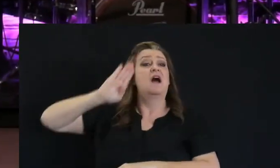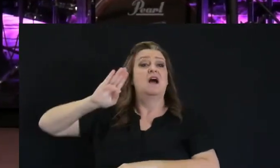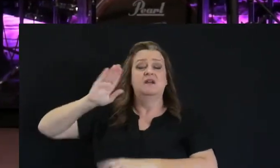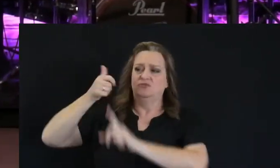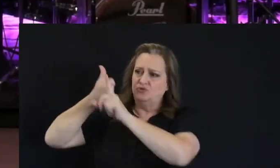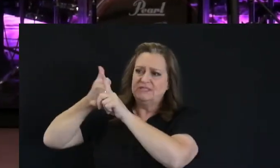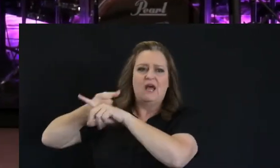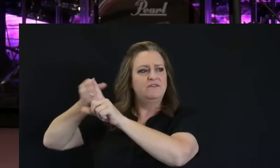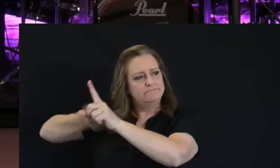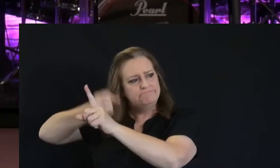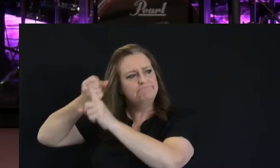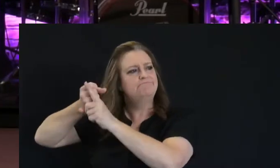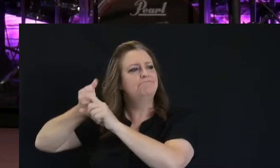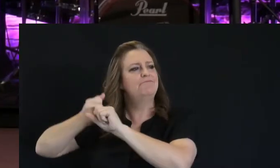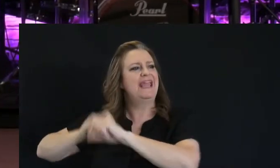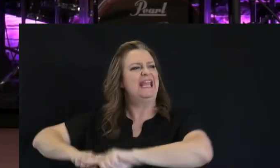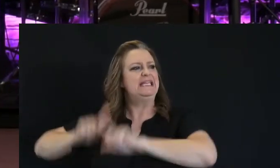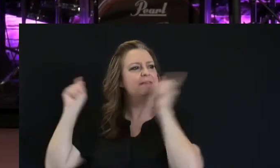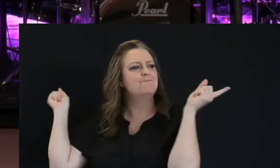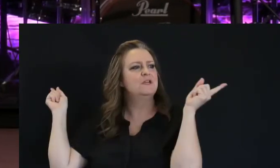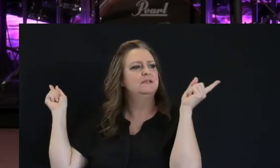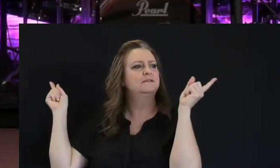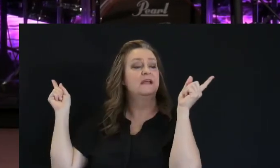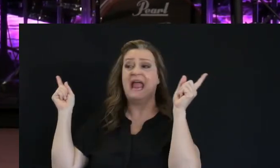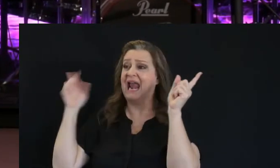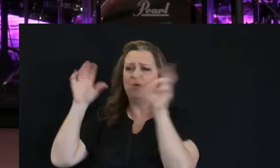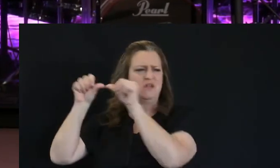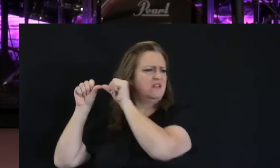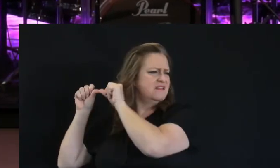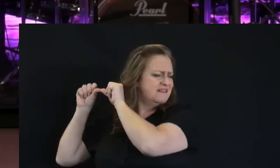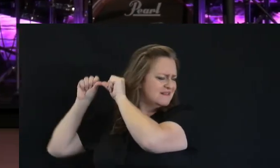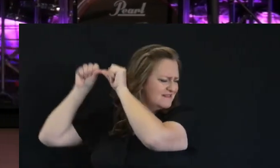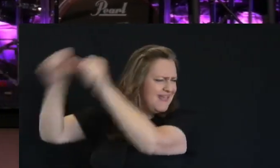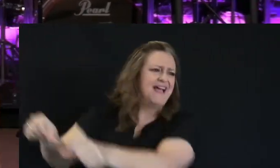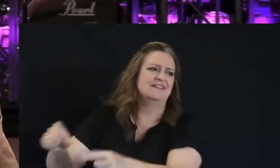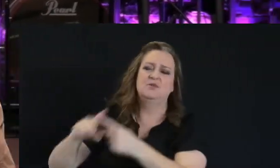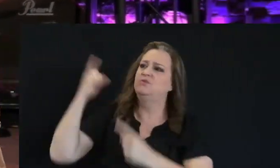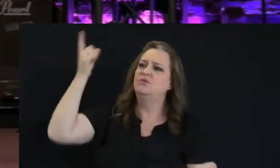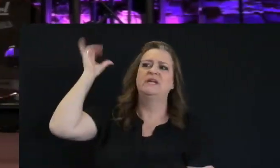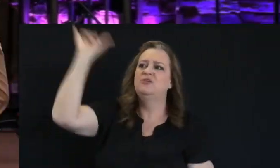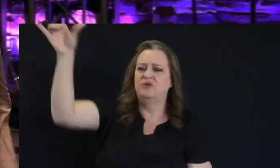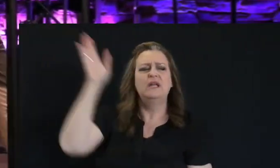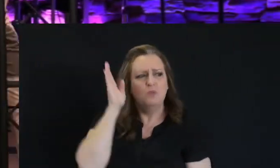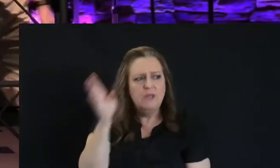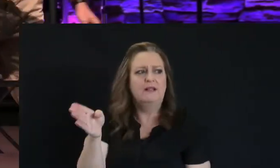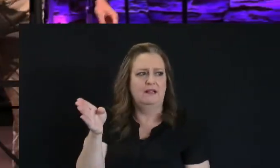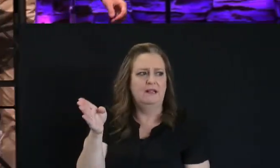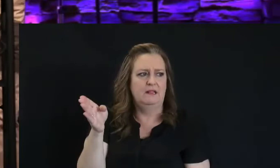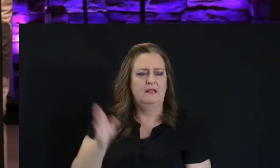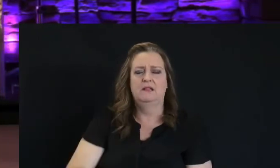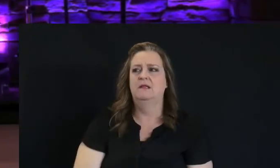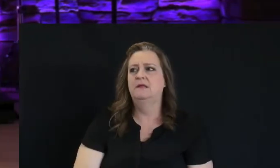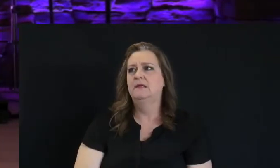headlines. And those headlines will scream into eternity, will last into eternity.